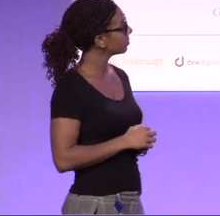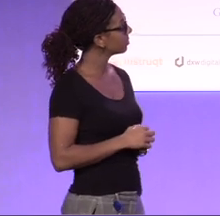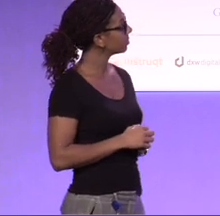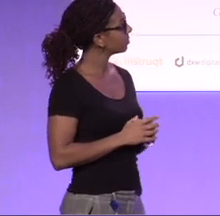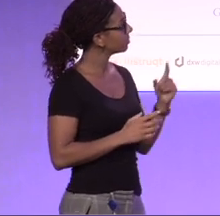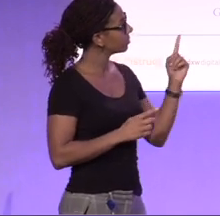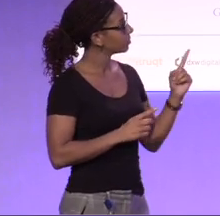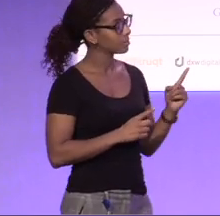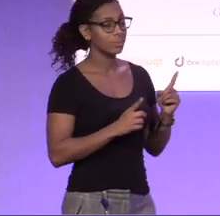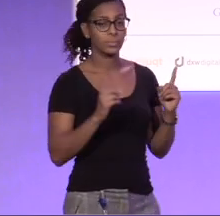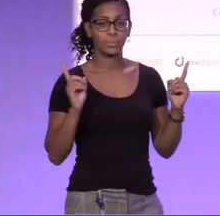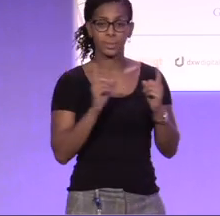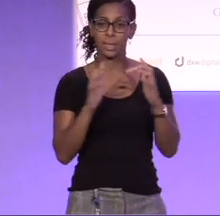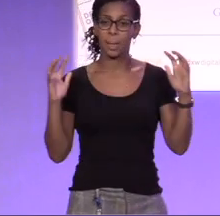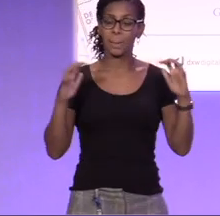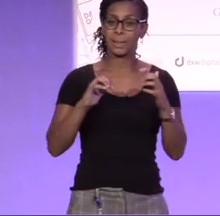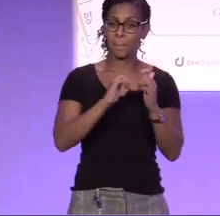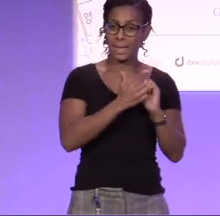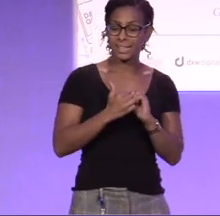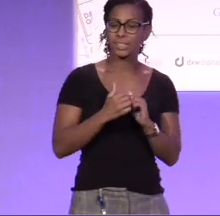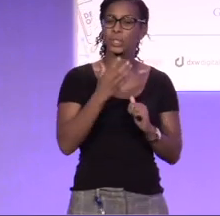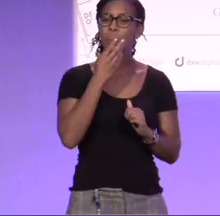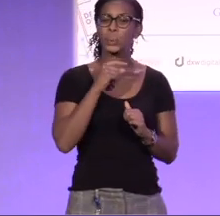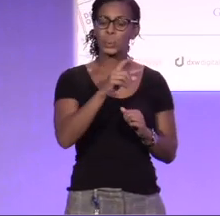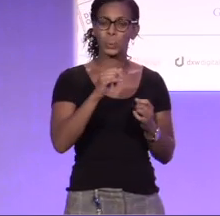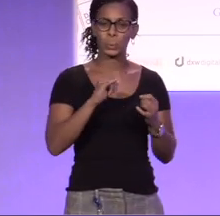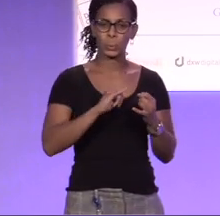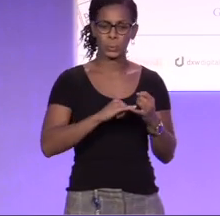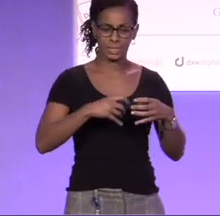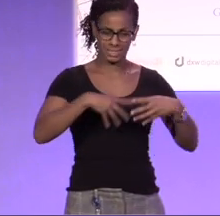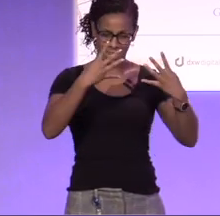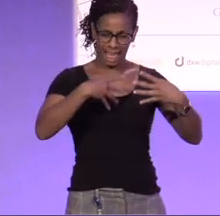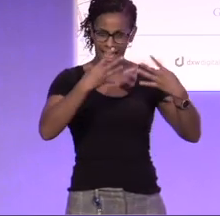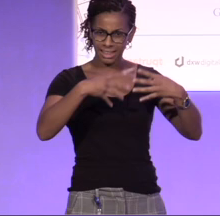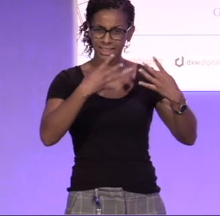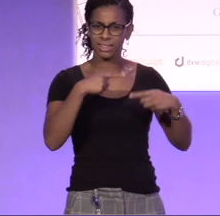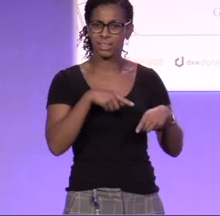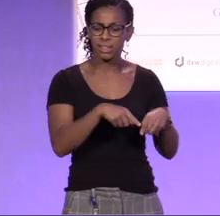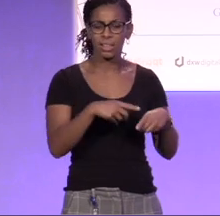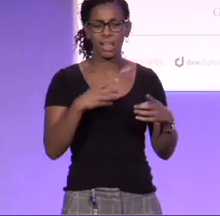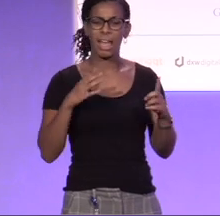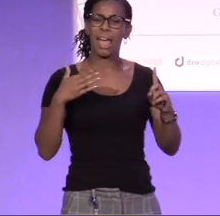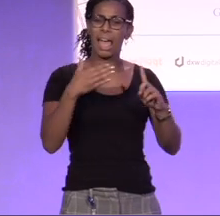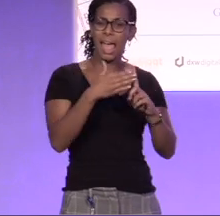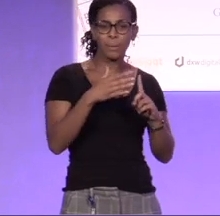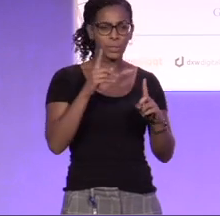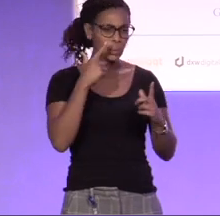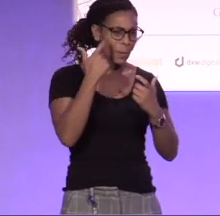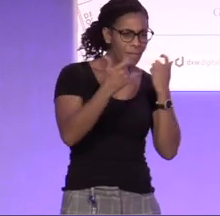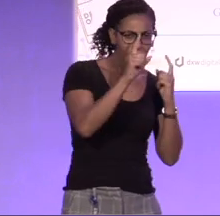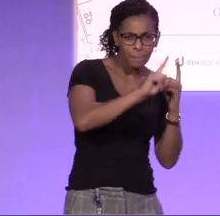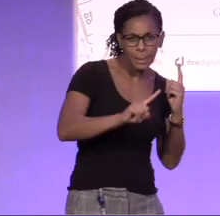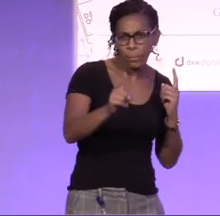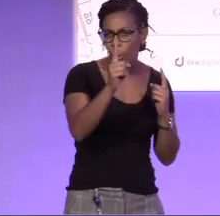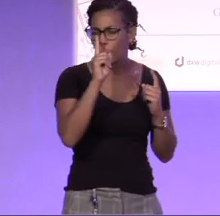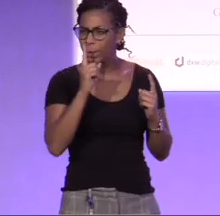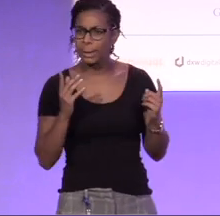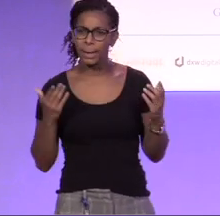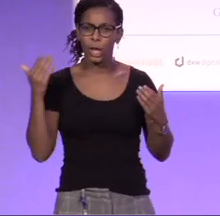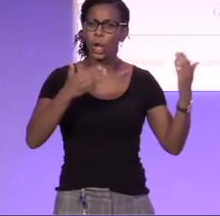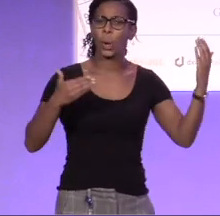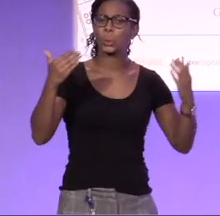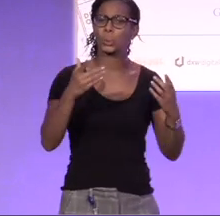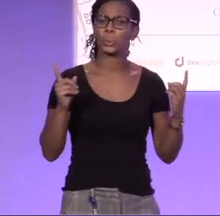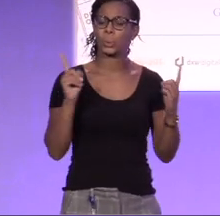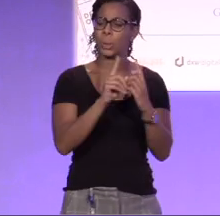Meetup Mates is an online community run on Slack where people can find out what meetups to attend and find other people to attend meetups with together. For you to understand